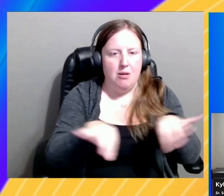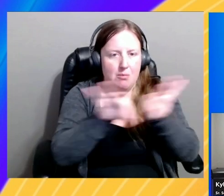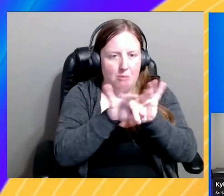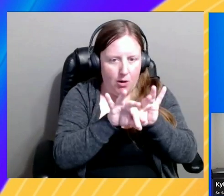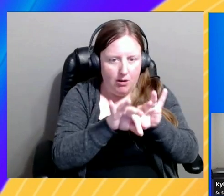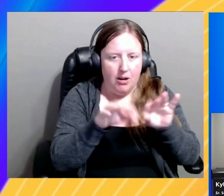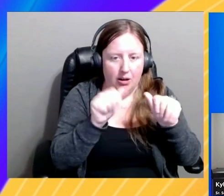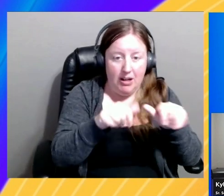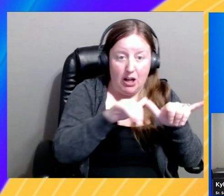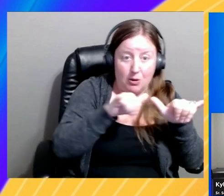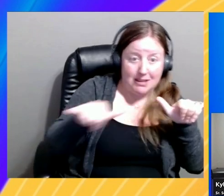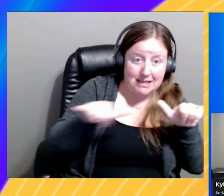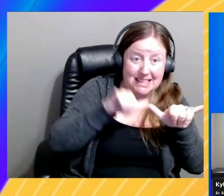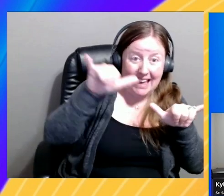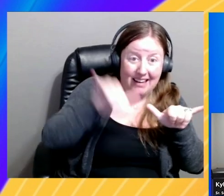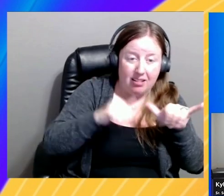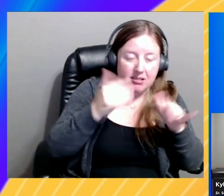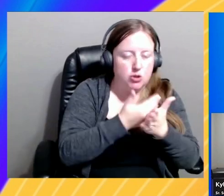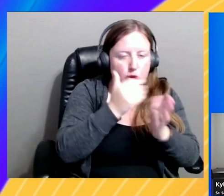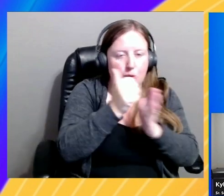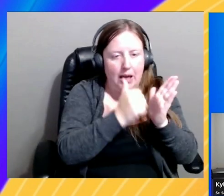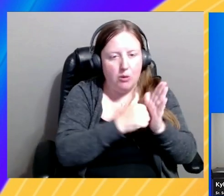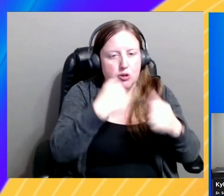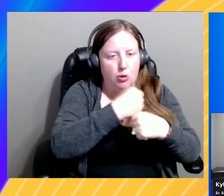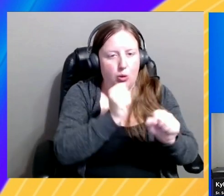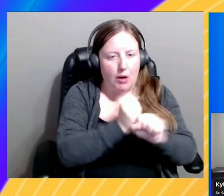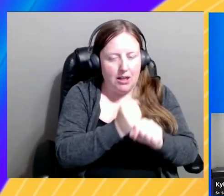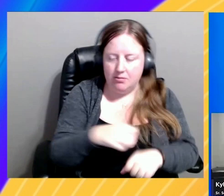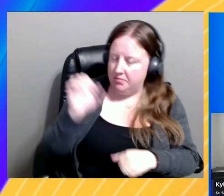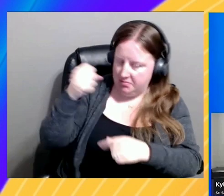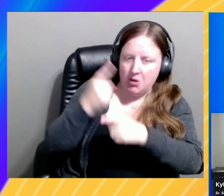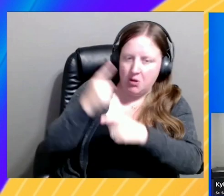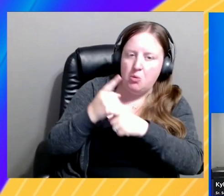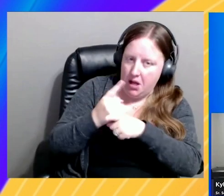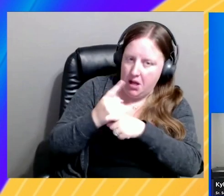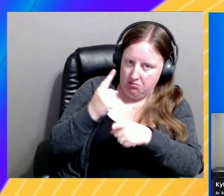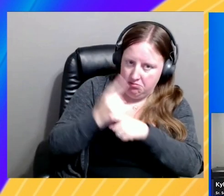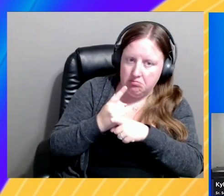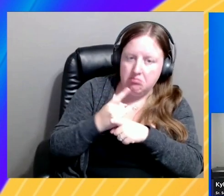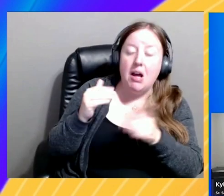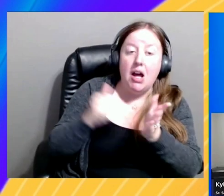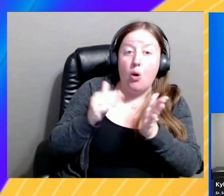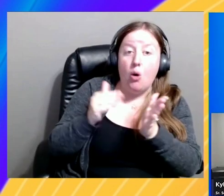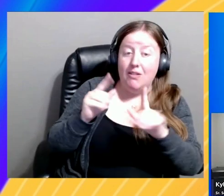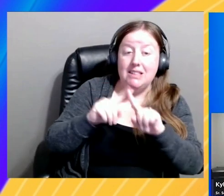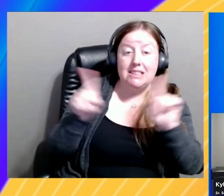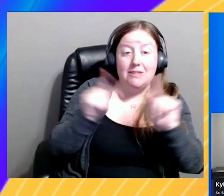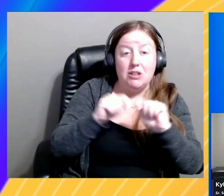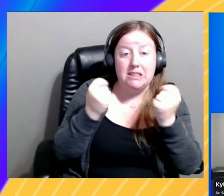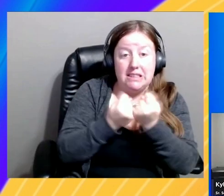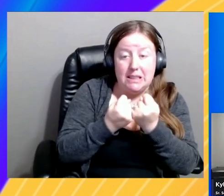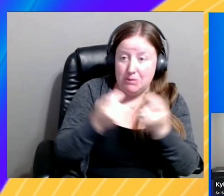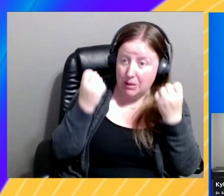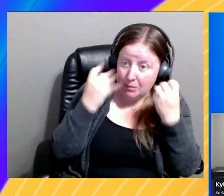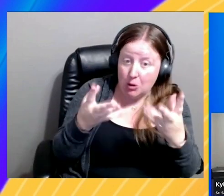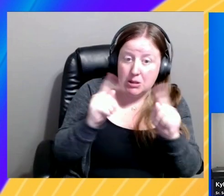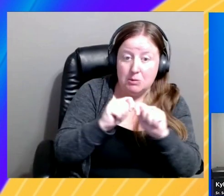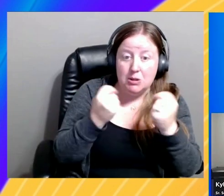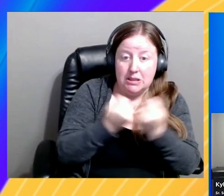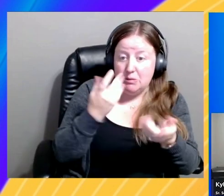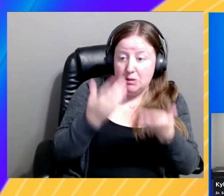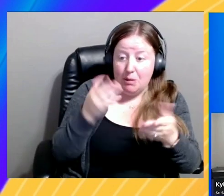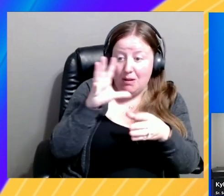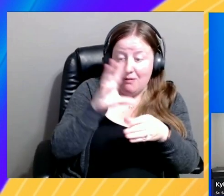new accounts get created. Yeah, yeah, absolutely. And a lot of times it's different teams who, multiple teams might need this, right? So